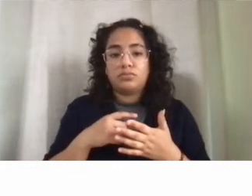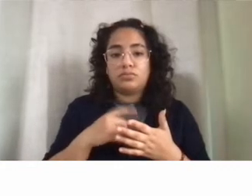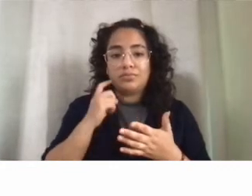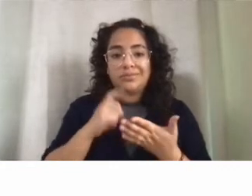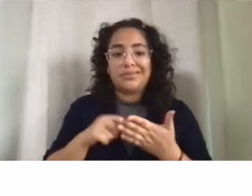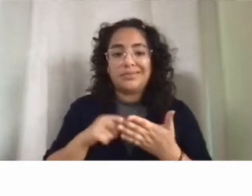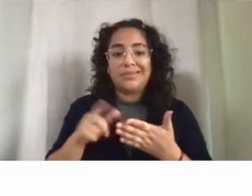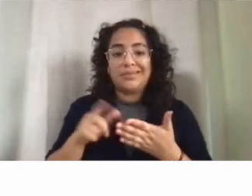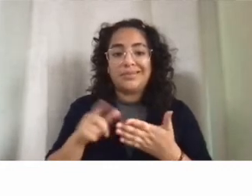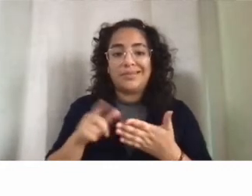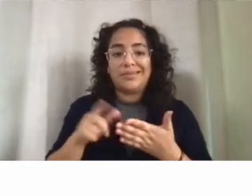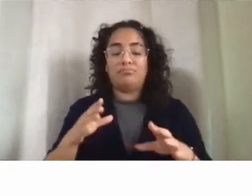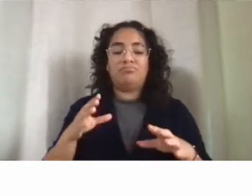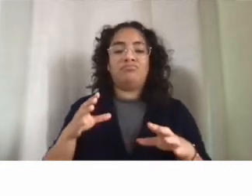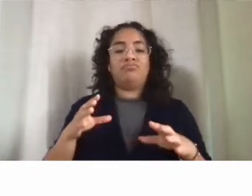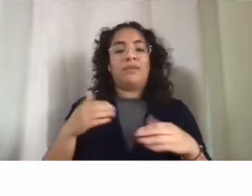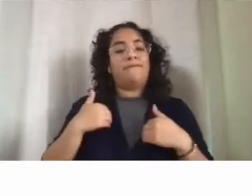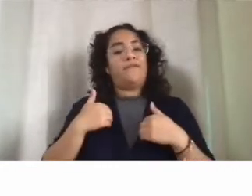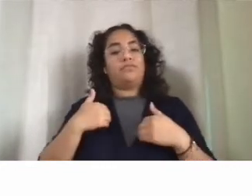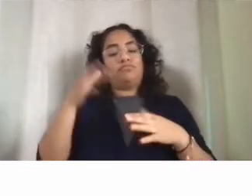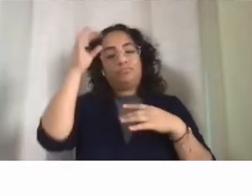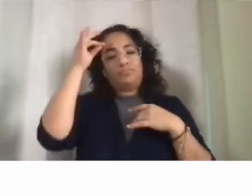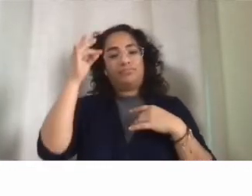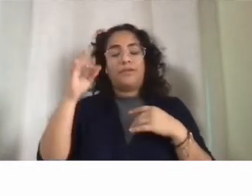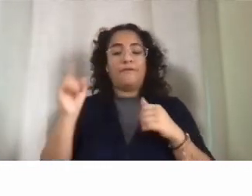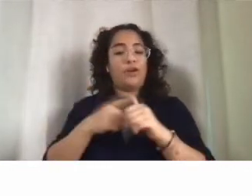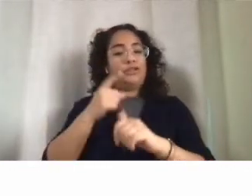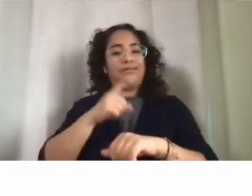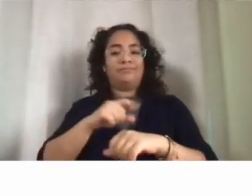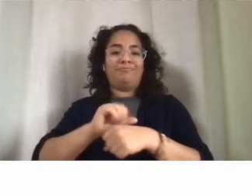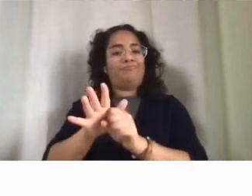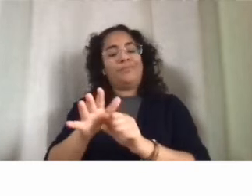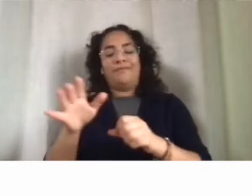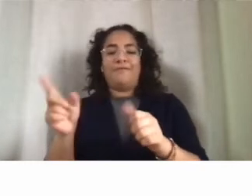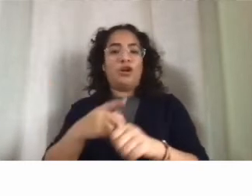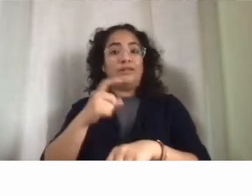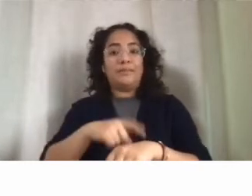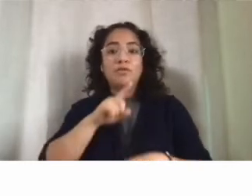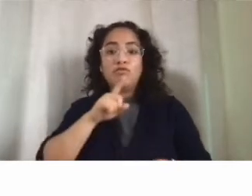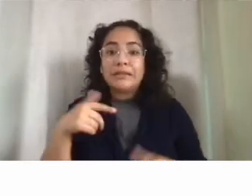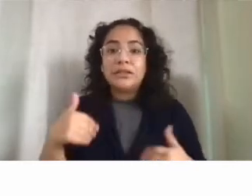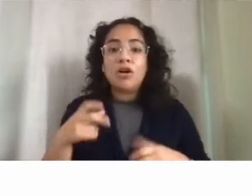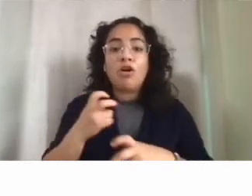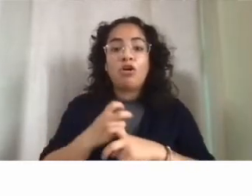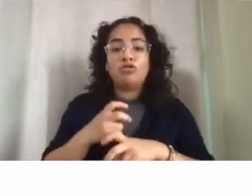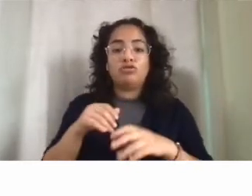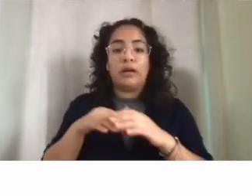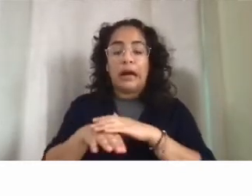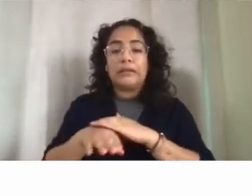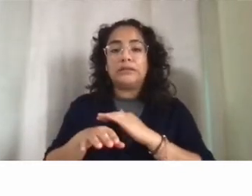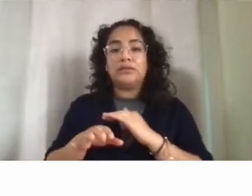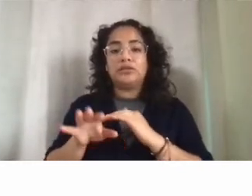the first time over a holiday weekend, and it was really difficult to access